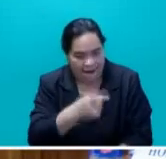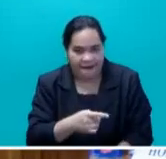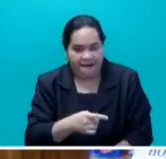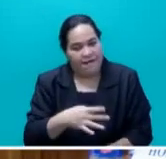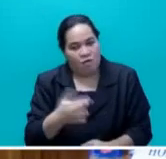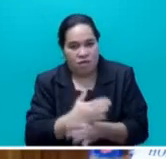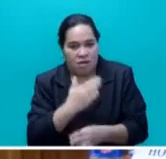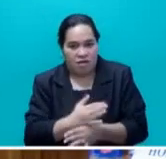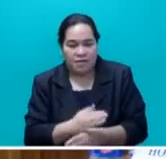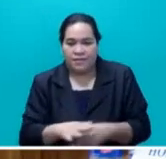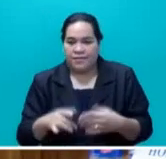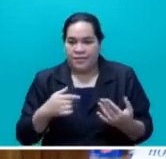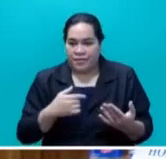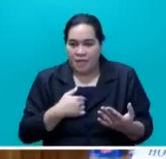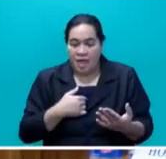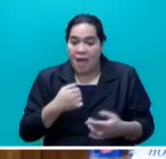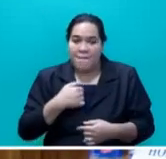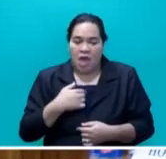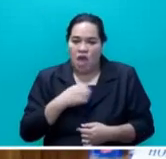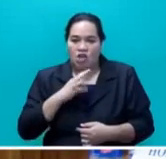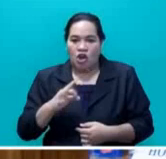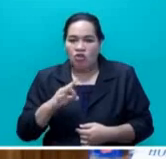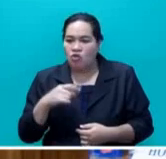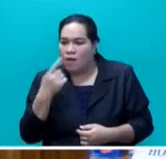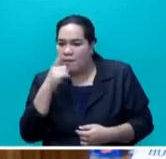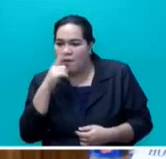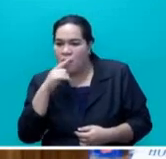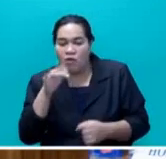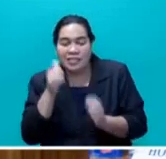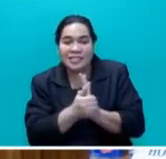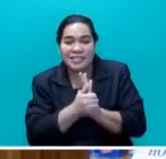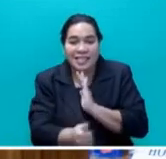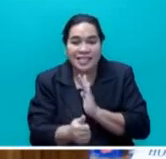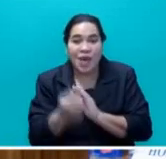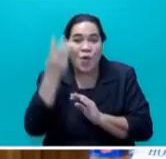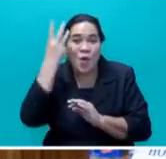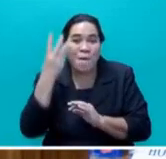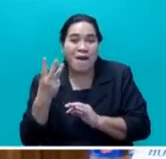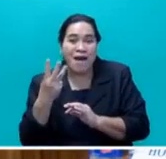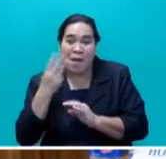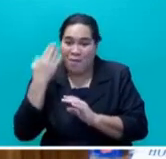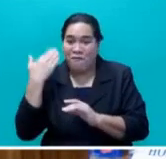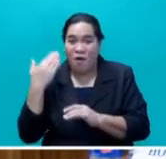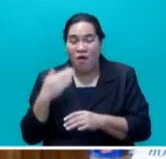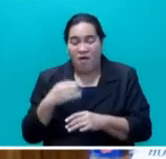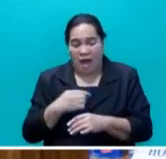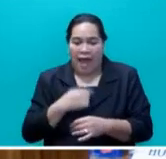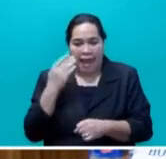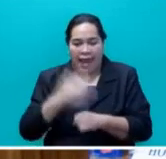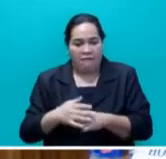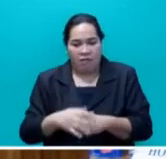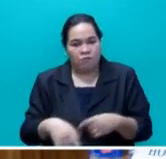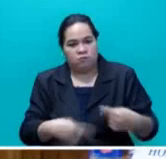my watch, a very competent and skilled legal mind and former female minister of mine to be repeatedly attacked